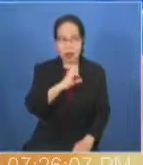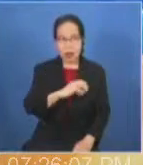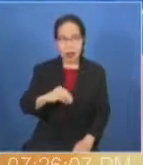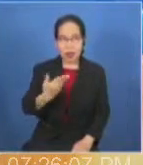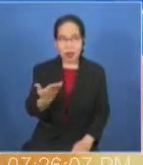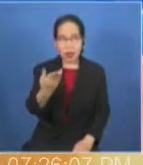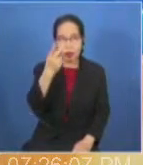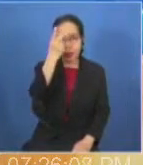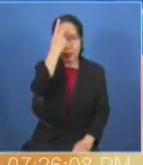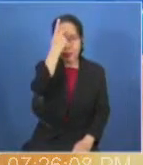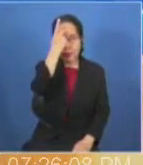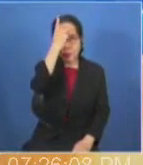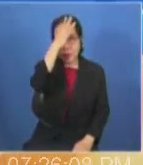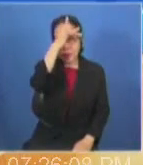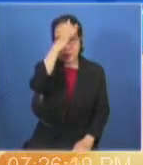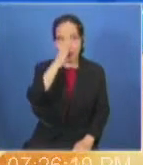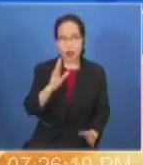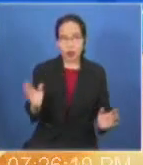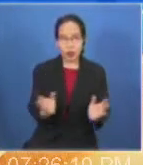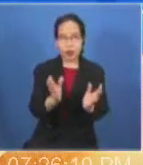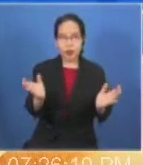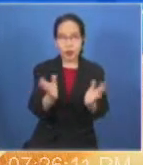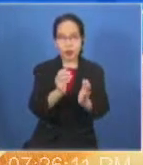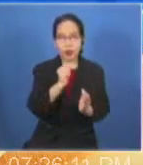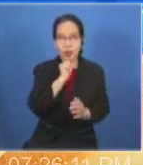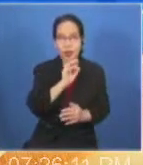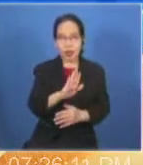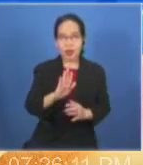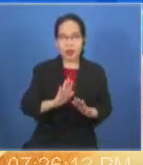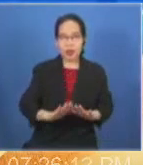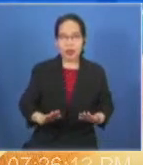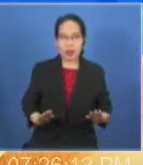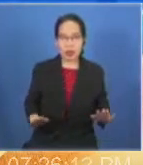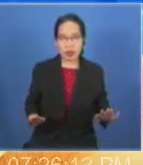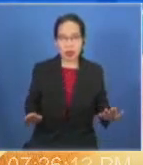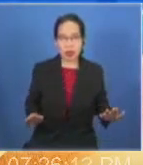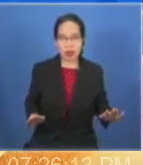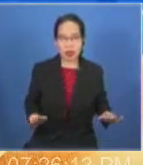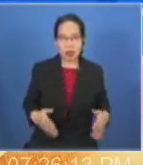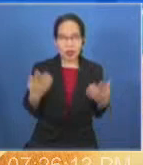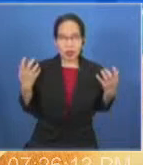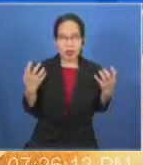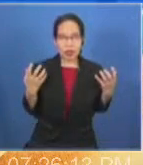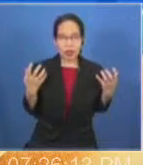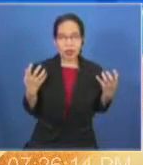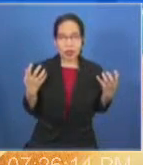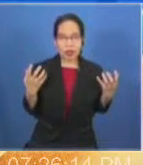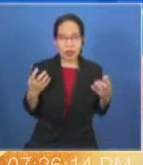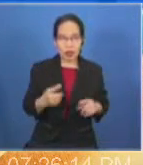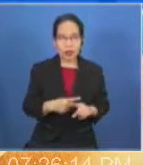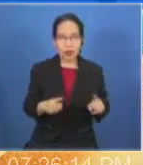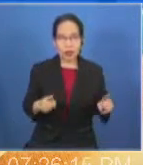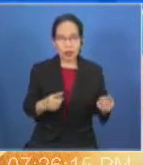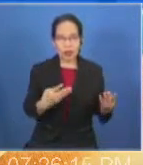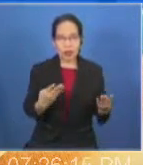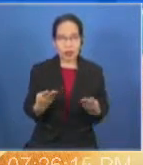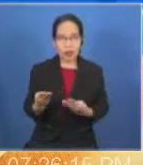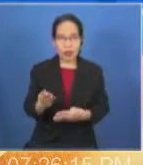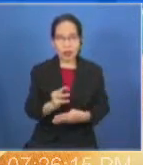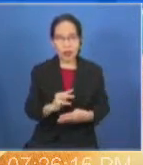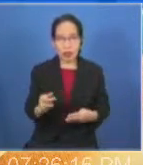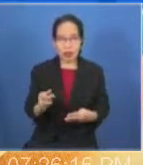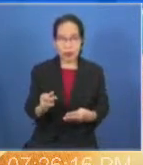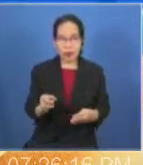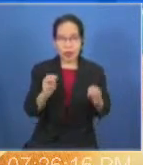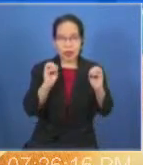4, and ye fathers, provoke not your children to wrath, but bring them